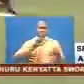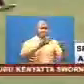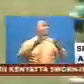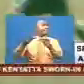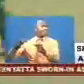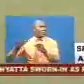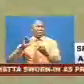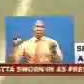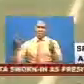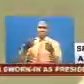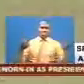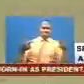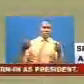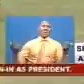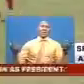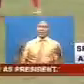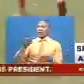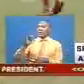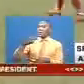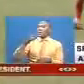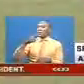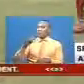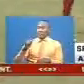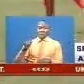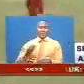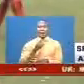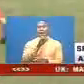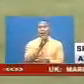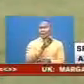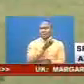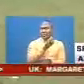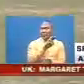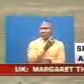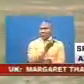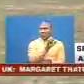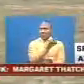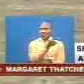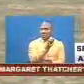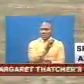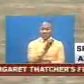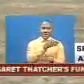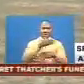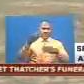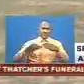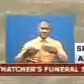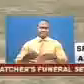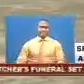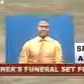The all-play-all competition saw Nanapa and Abekuase progress to the finals.